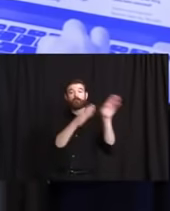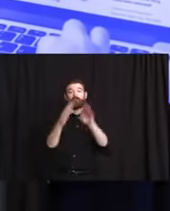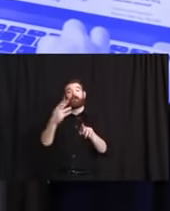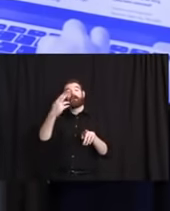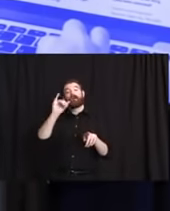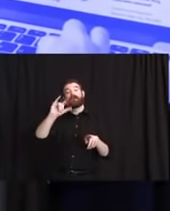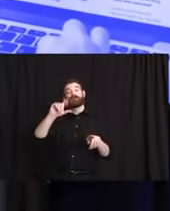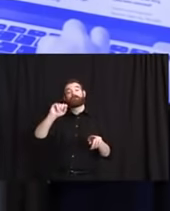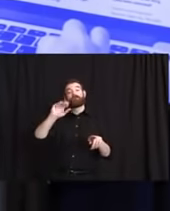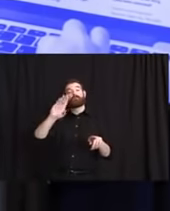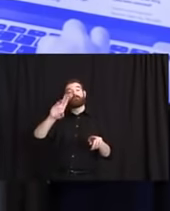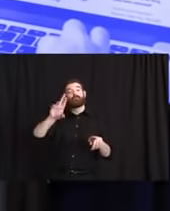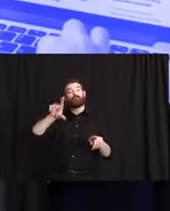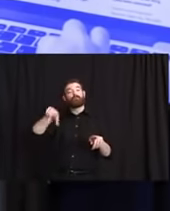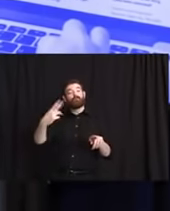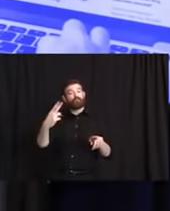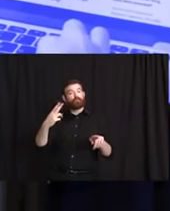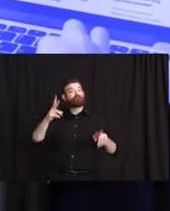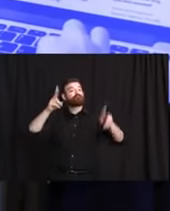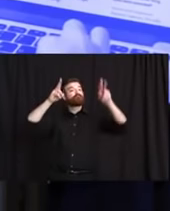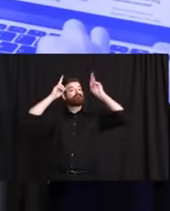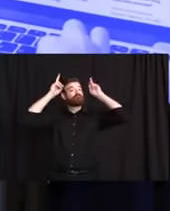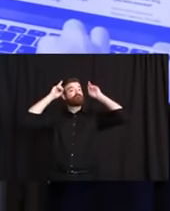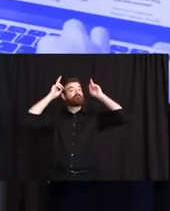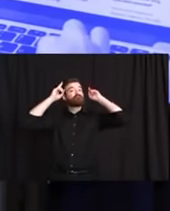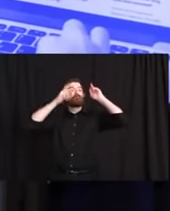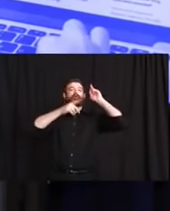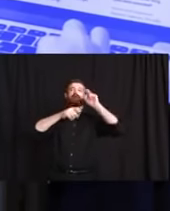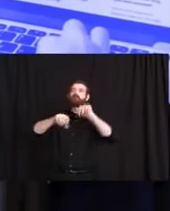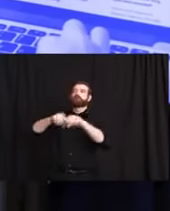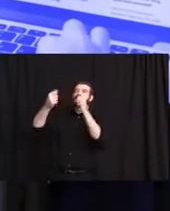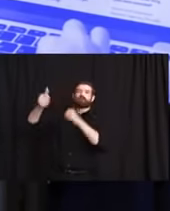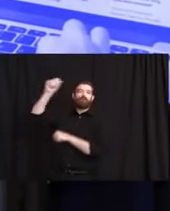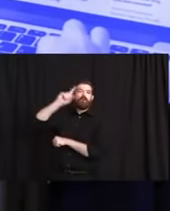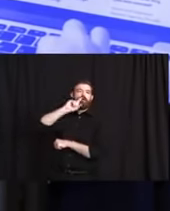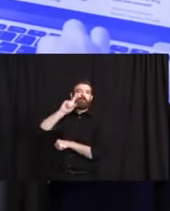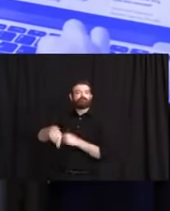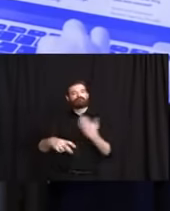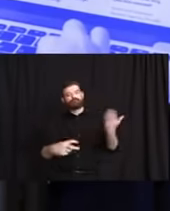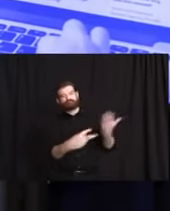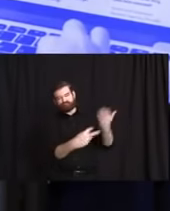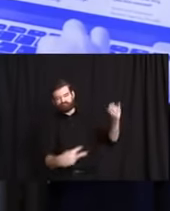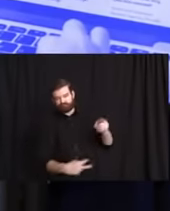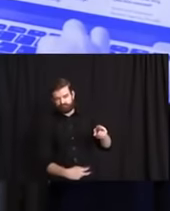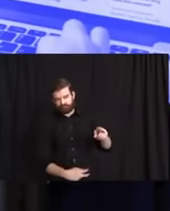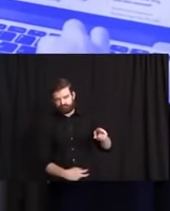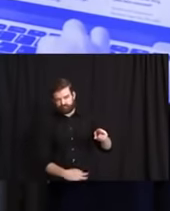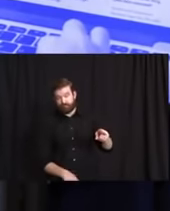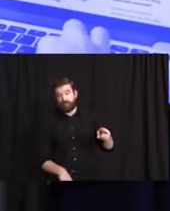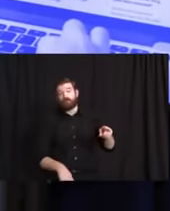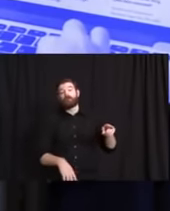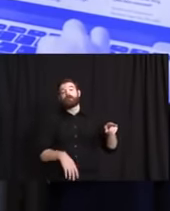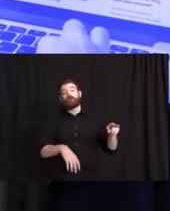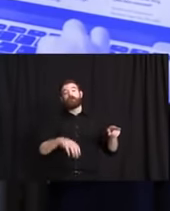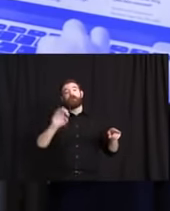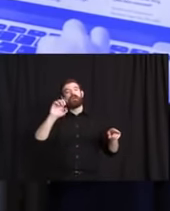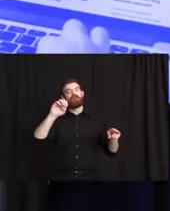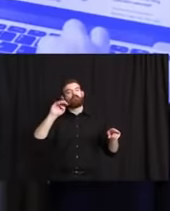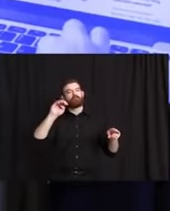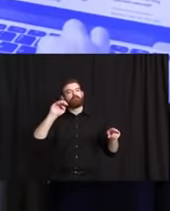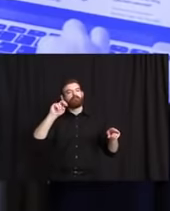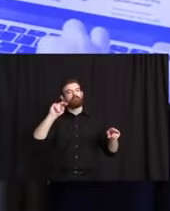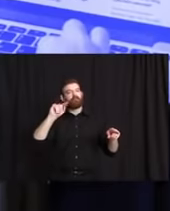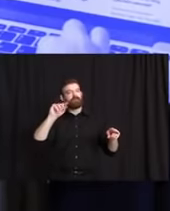for EO violation. In Clementon, a subject held 2 separate church